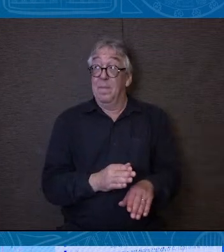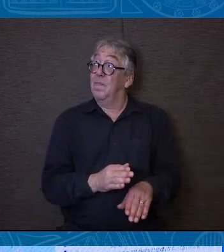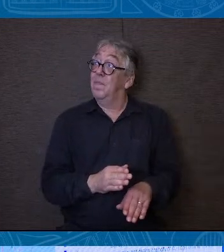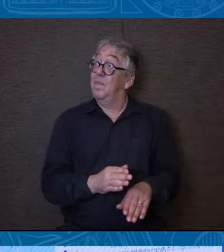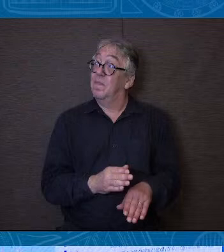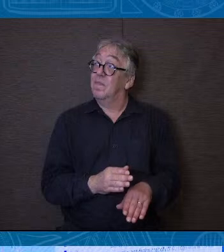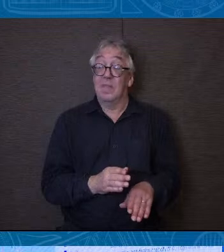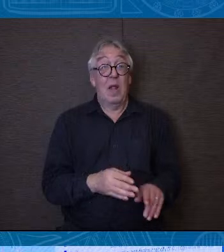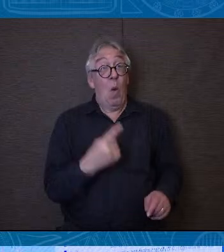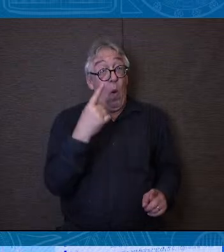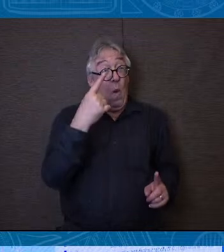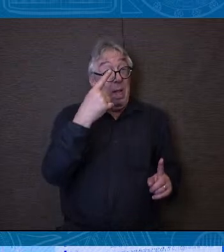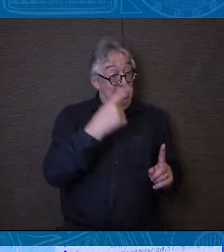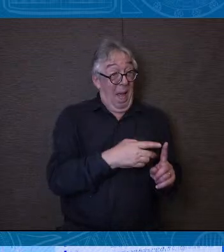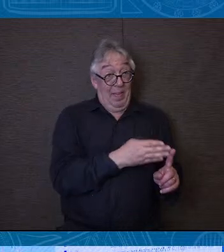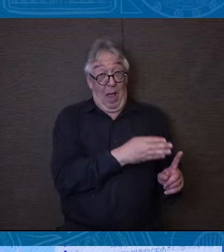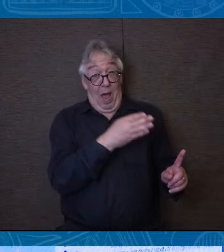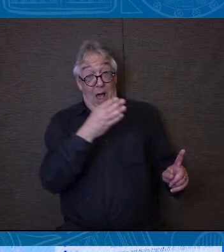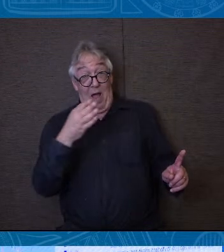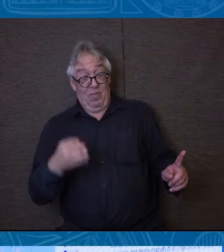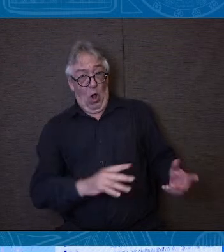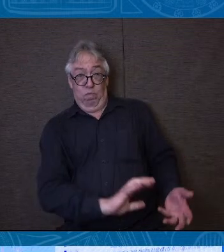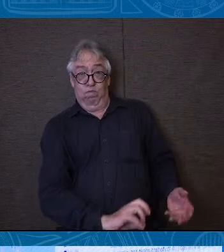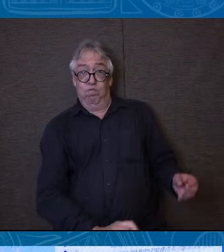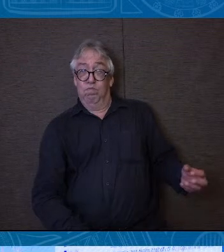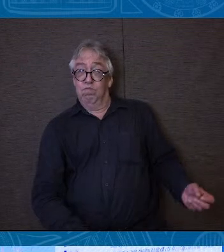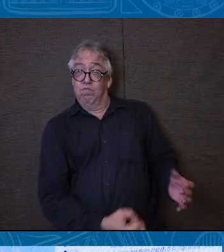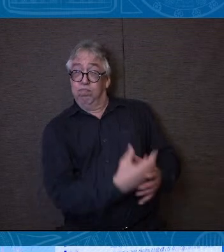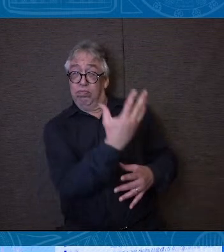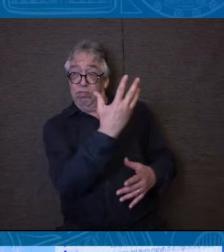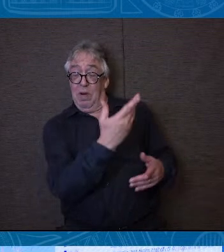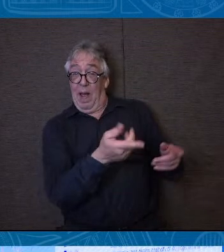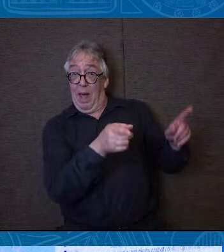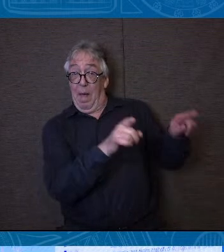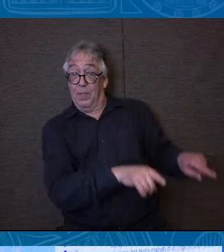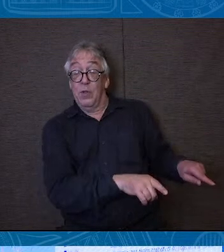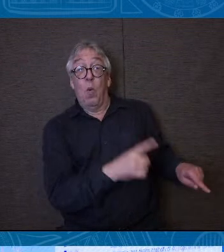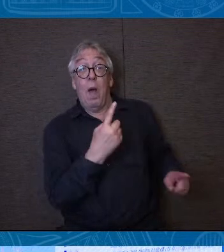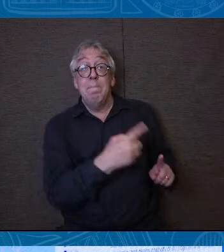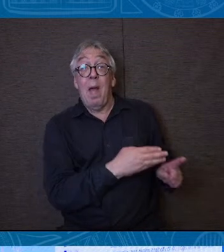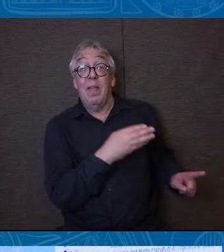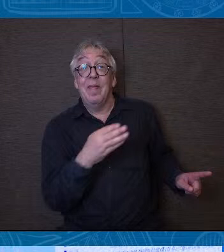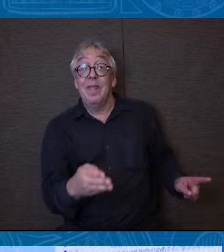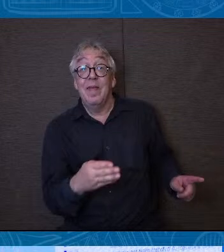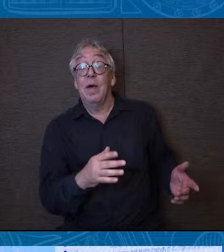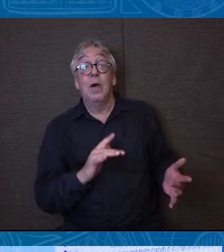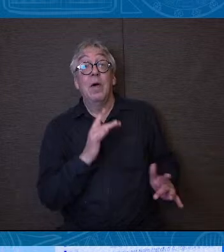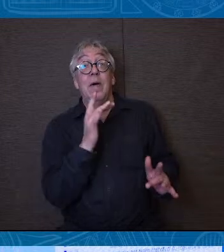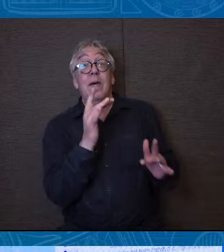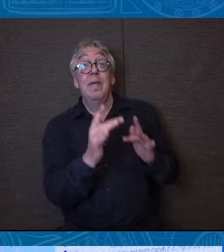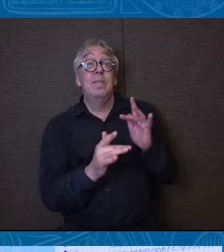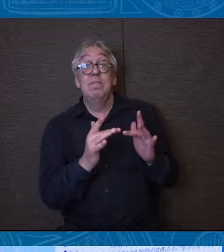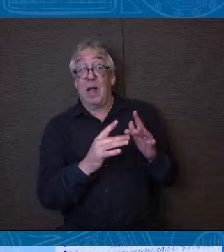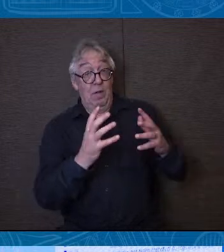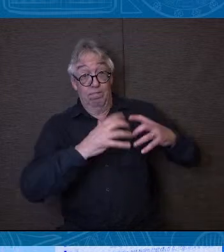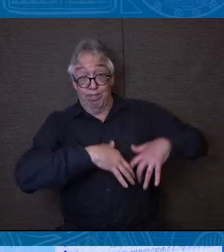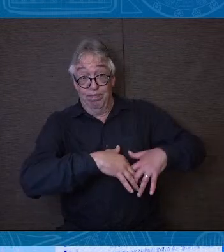even after 1 month, the connectivity hasn't gone back. Similarly, on 24, you will see the island that is